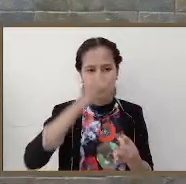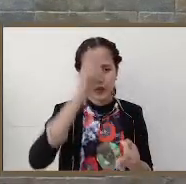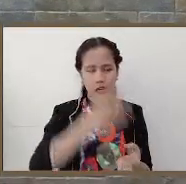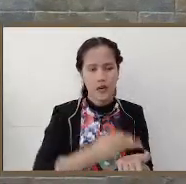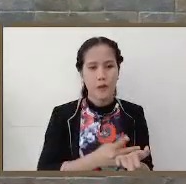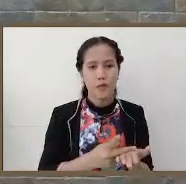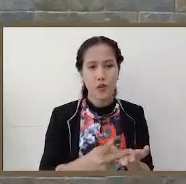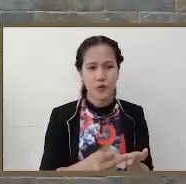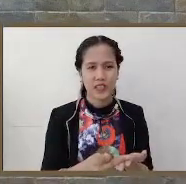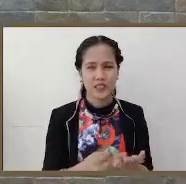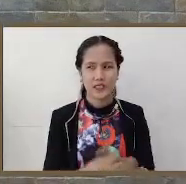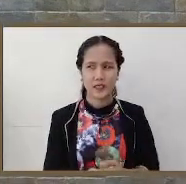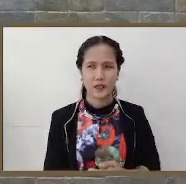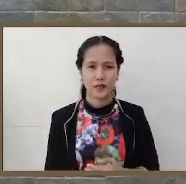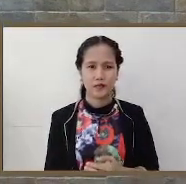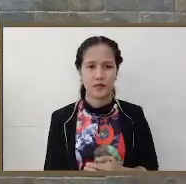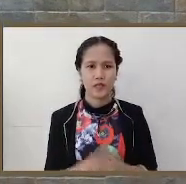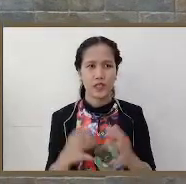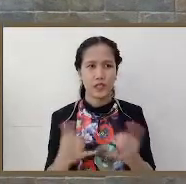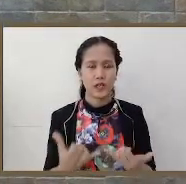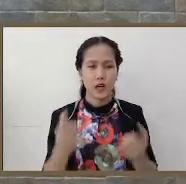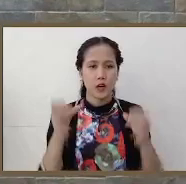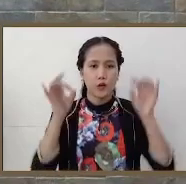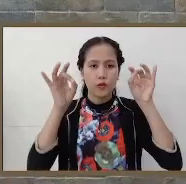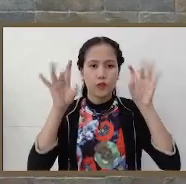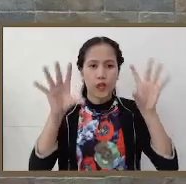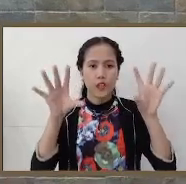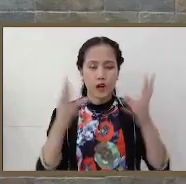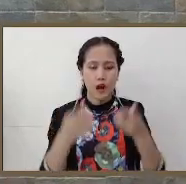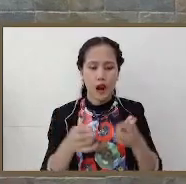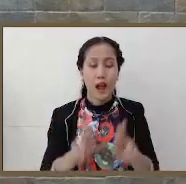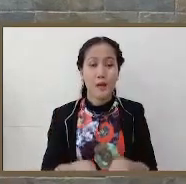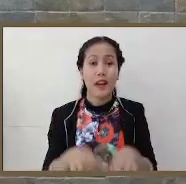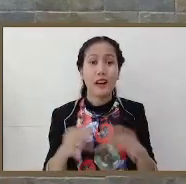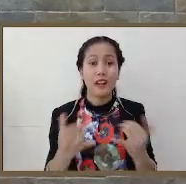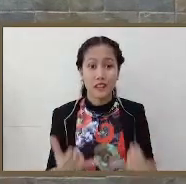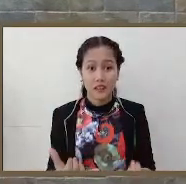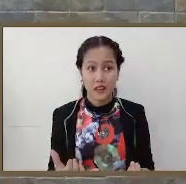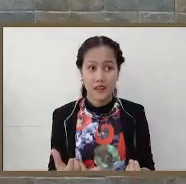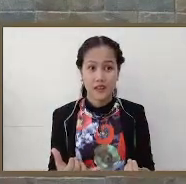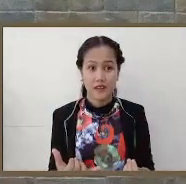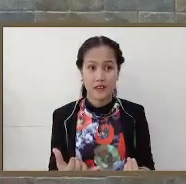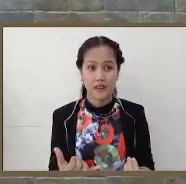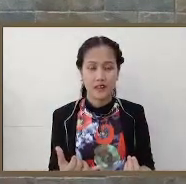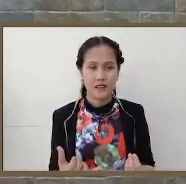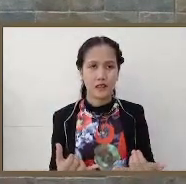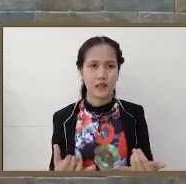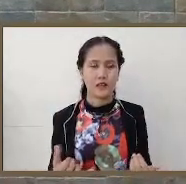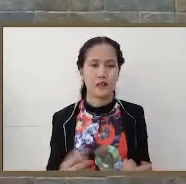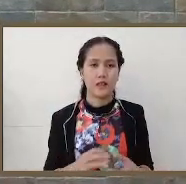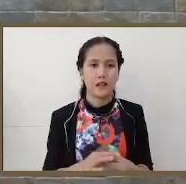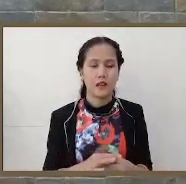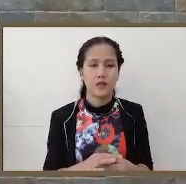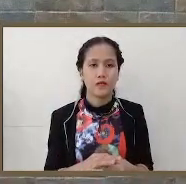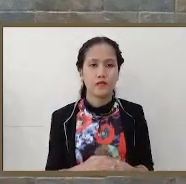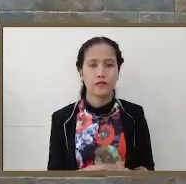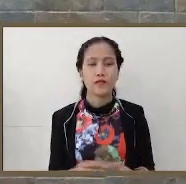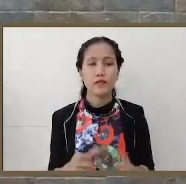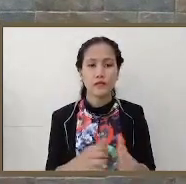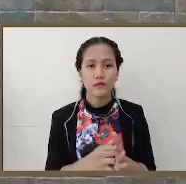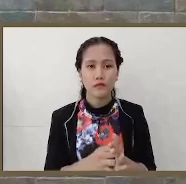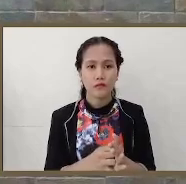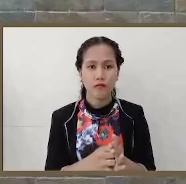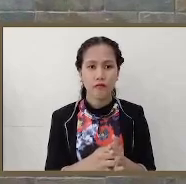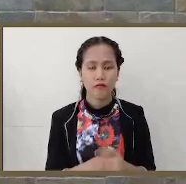You see, now the danger, brethren, na nangyari po dito is that the danger of not taking the knowledge of God seriously is